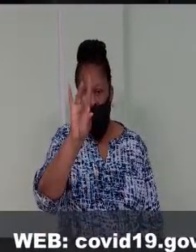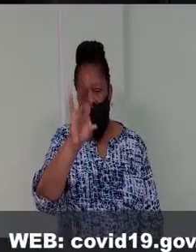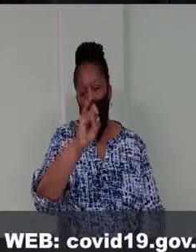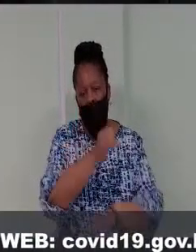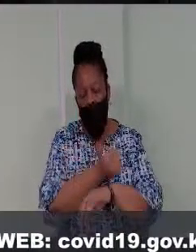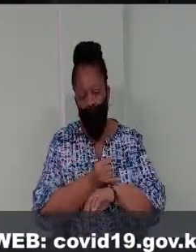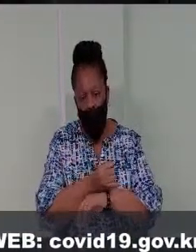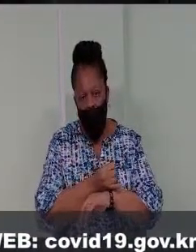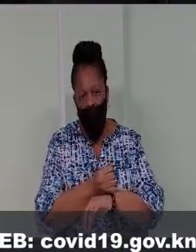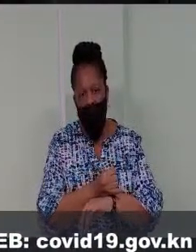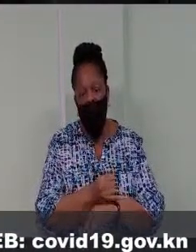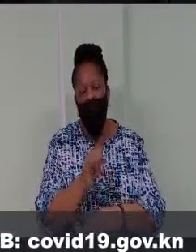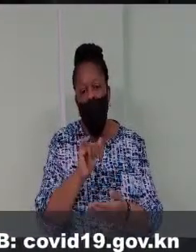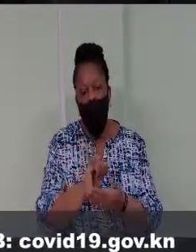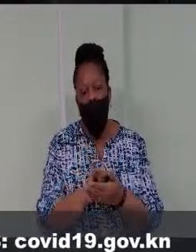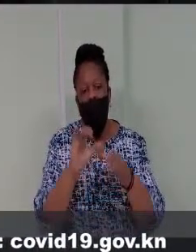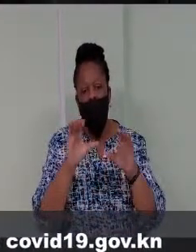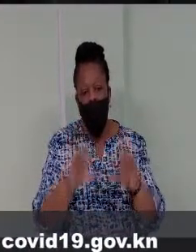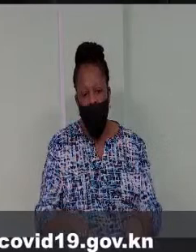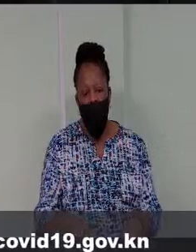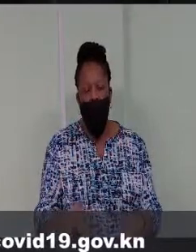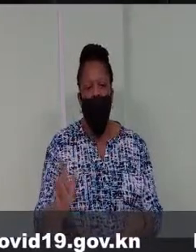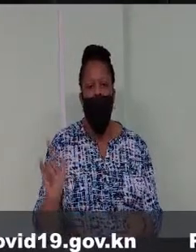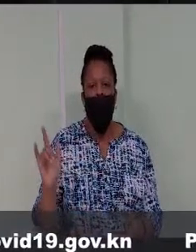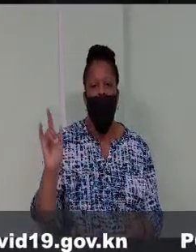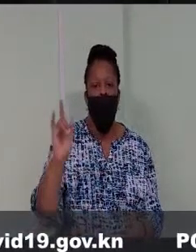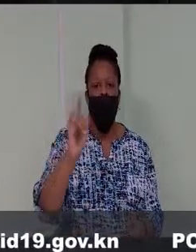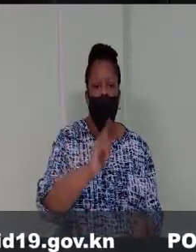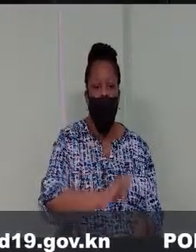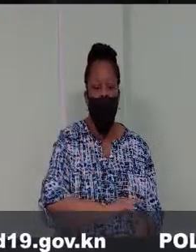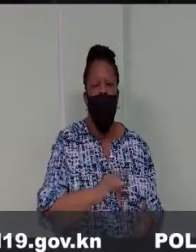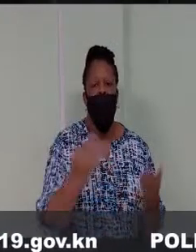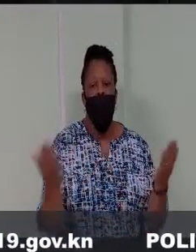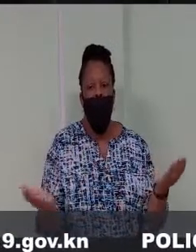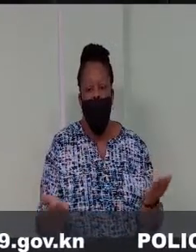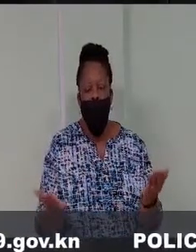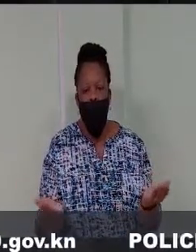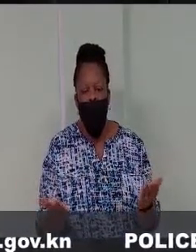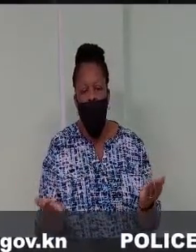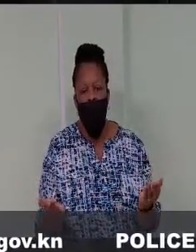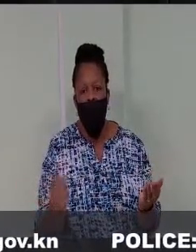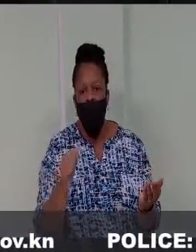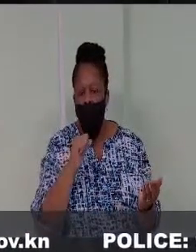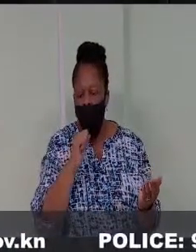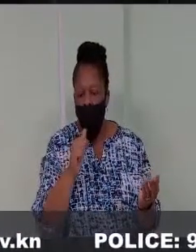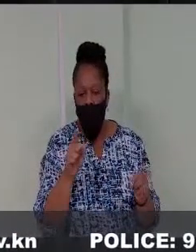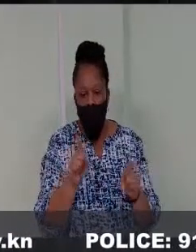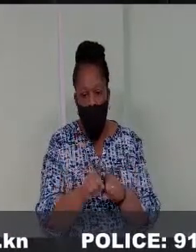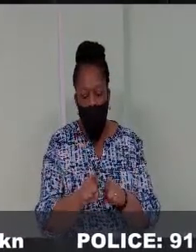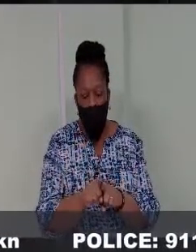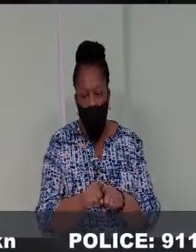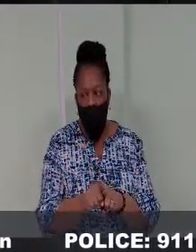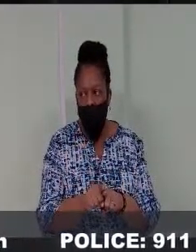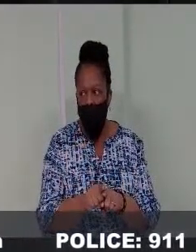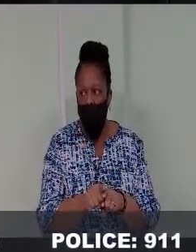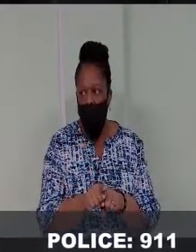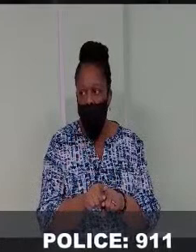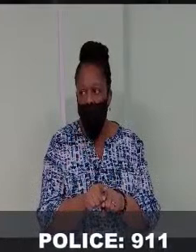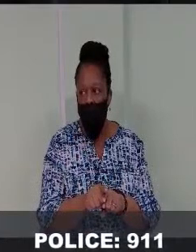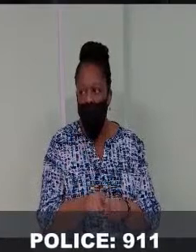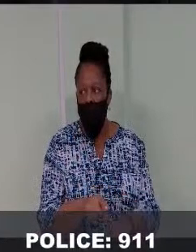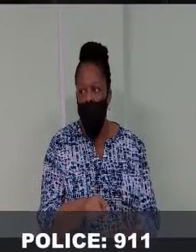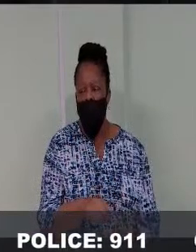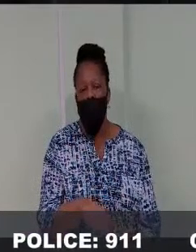Caribbean member states who are presently included in the bubble. But please note the criteria for inclusion in